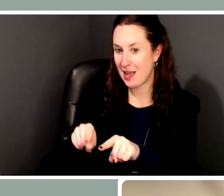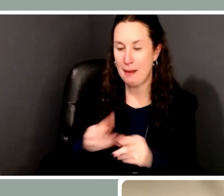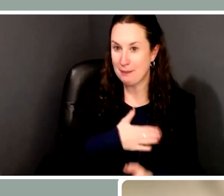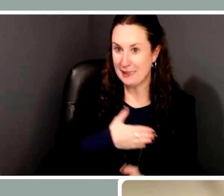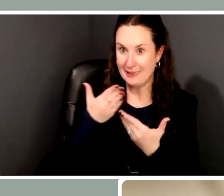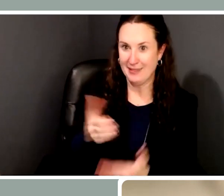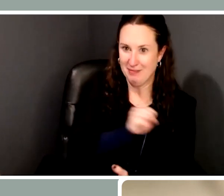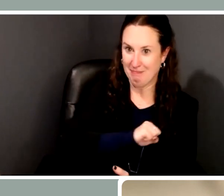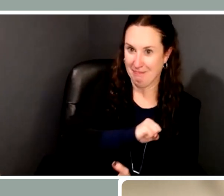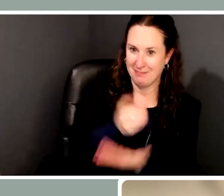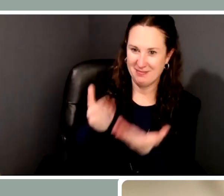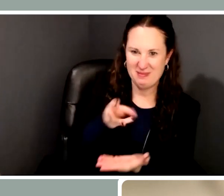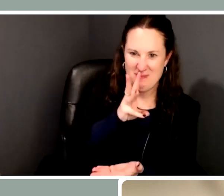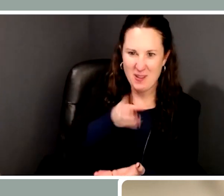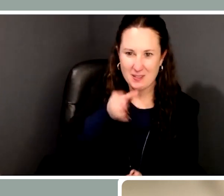water.